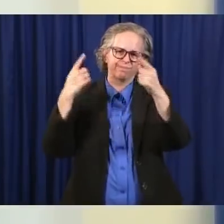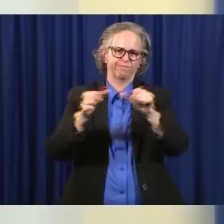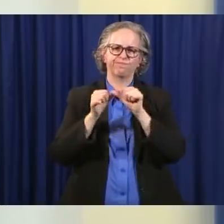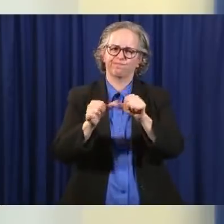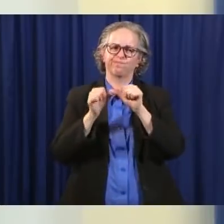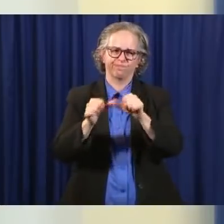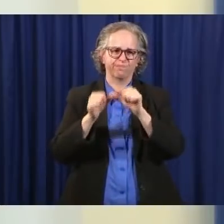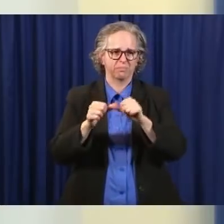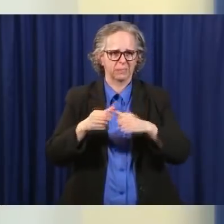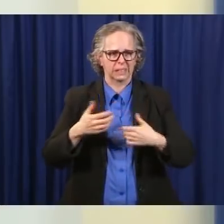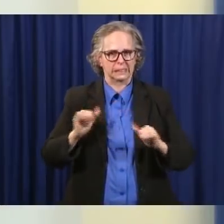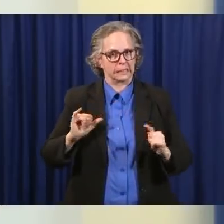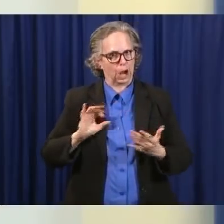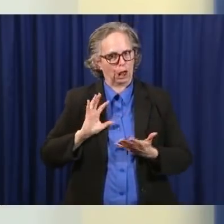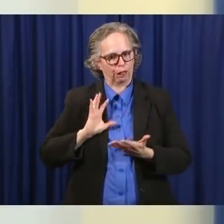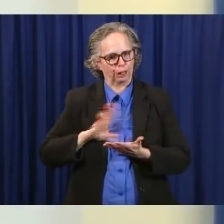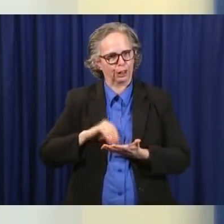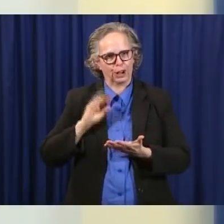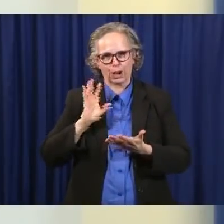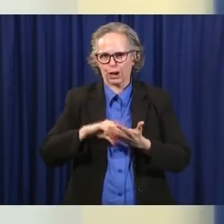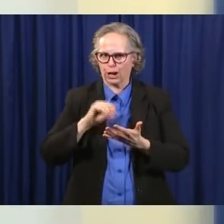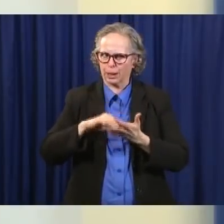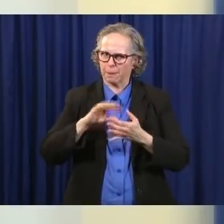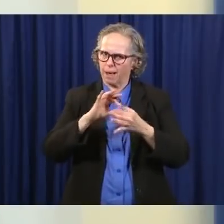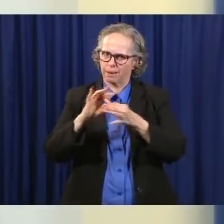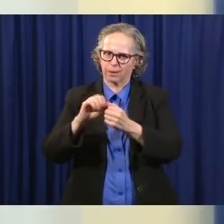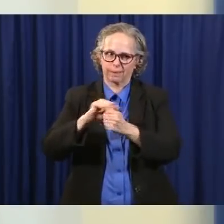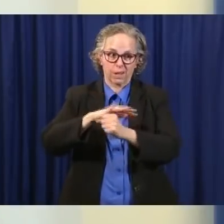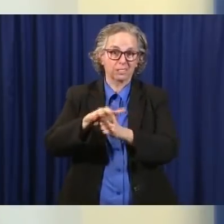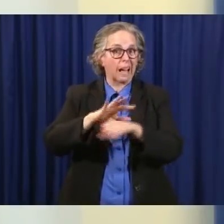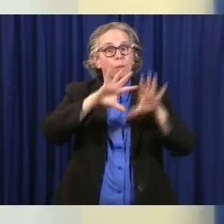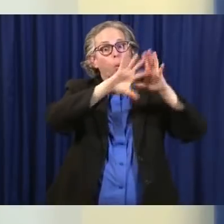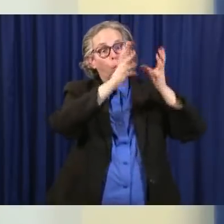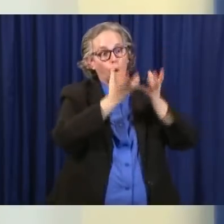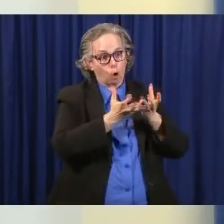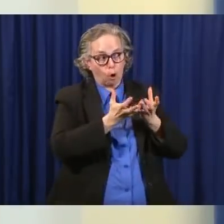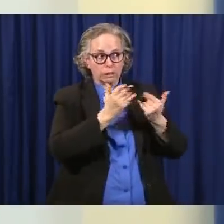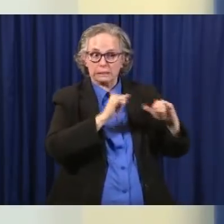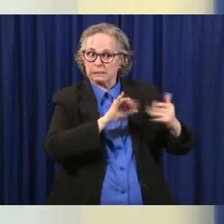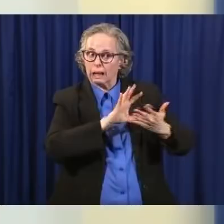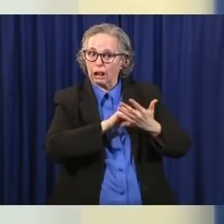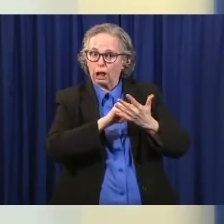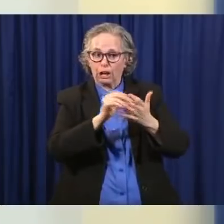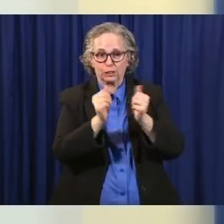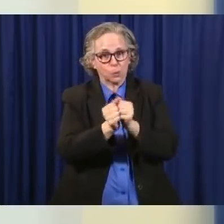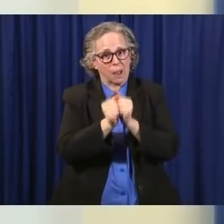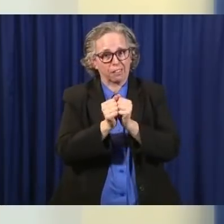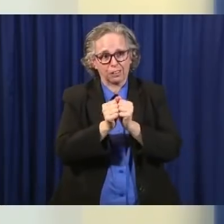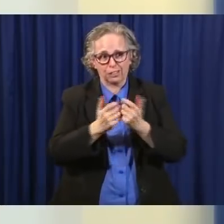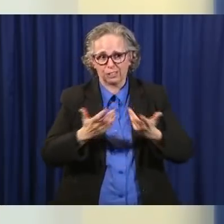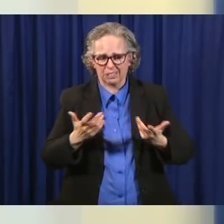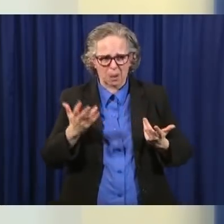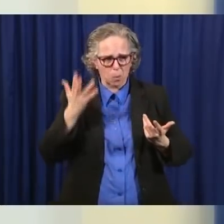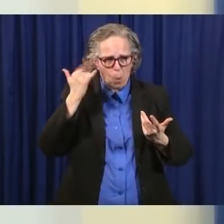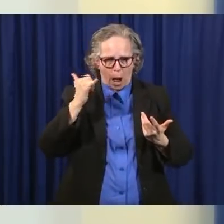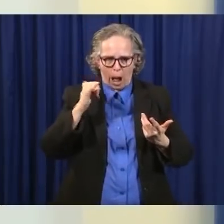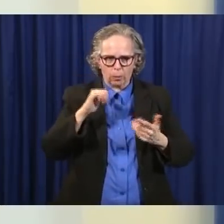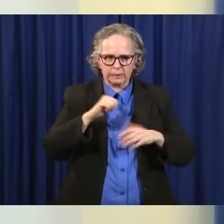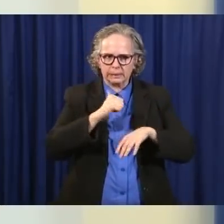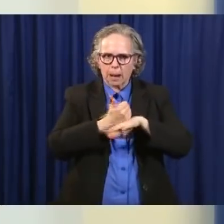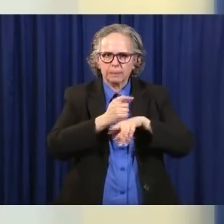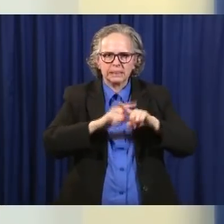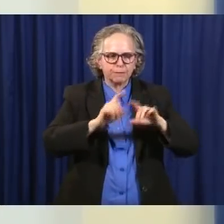about this together. And, one of the reasons we set up these groups is to really try